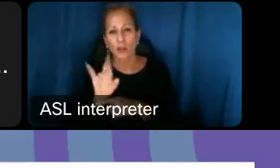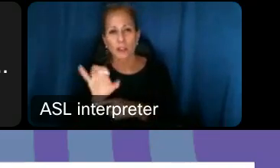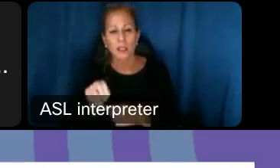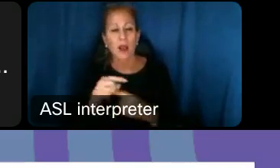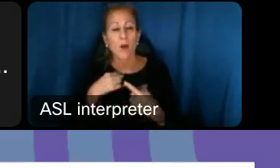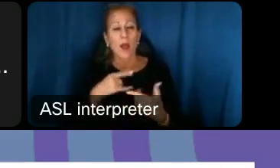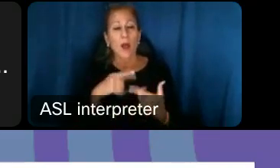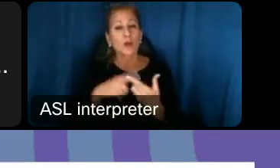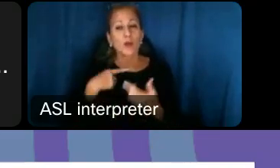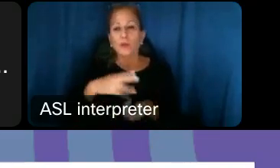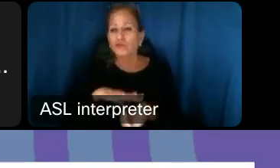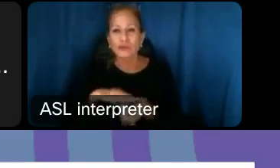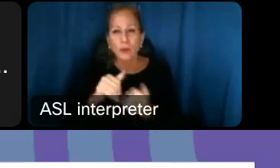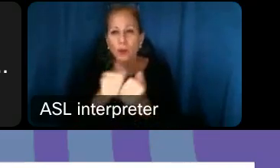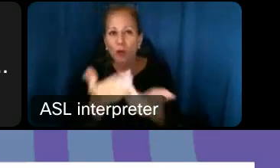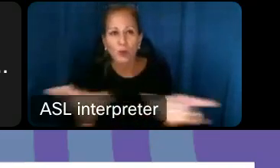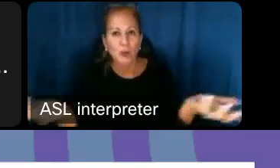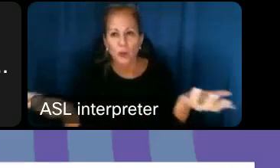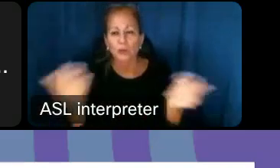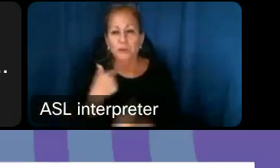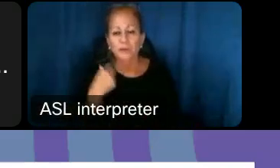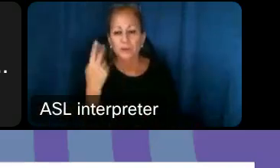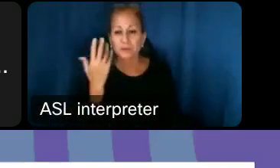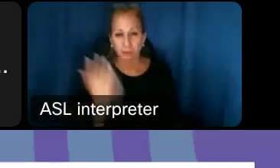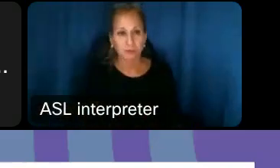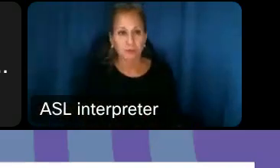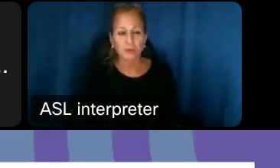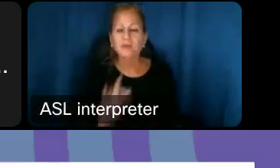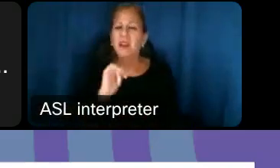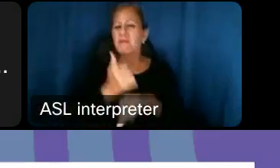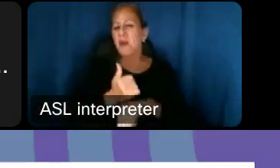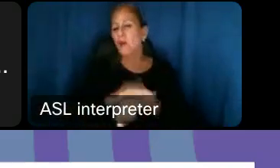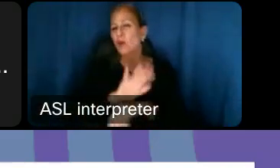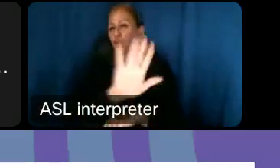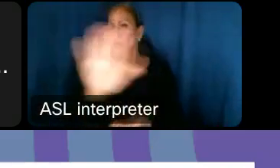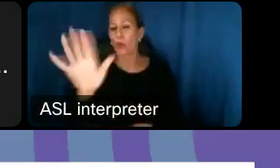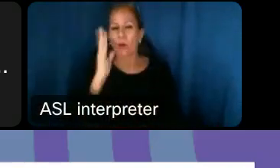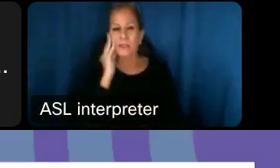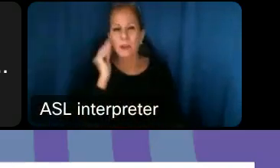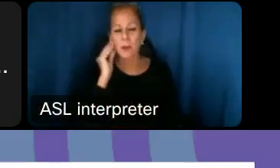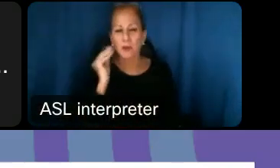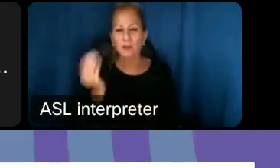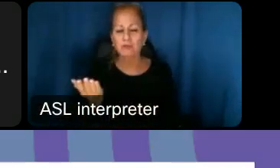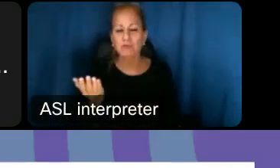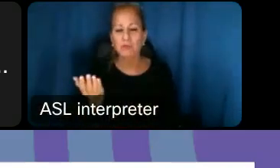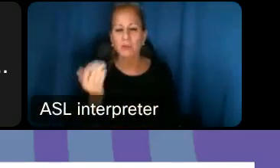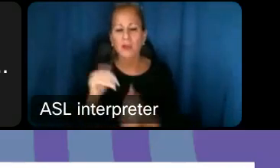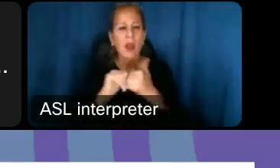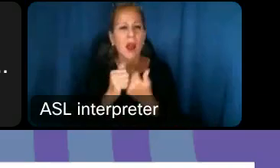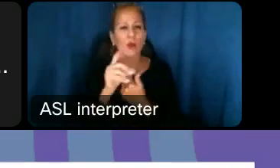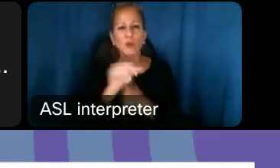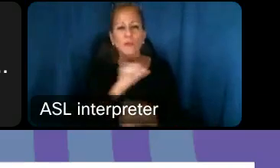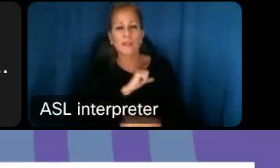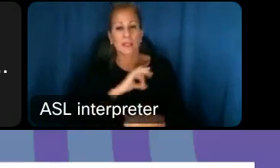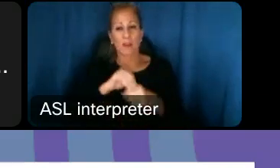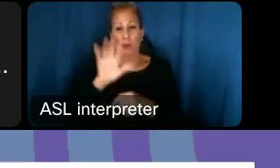And I'd like to check in with everyone here for a moment. Based on your experiences, how do staff